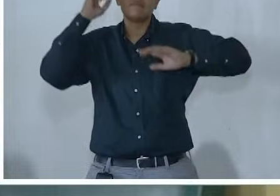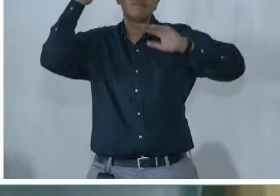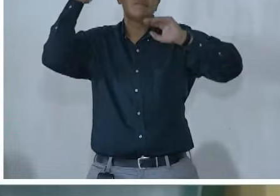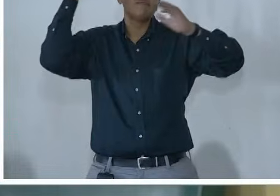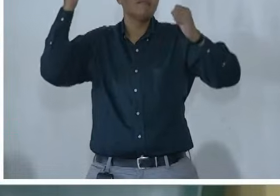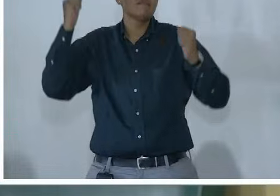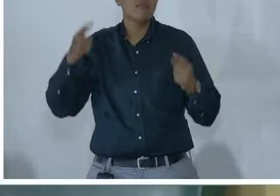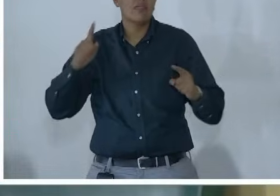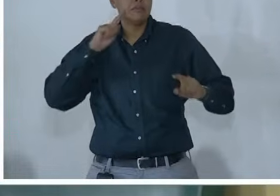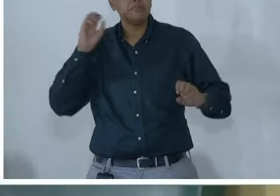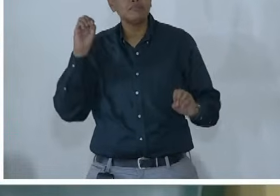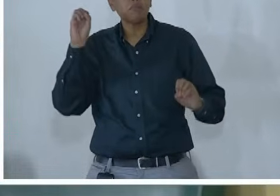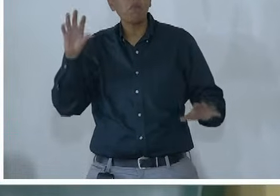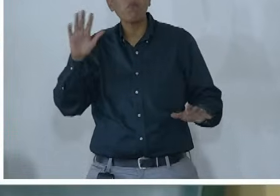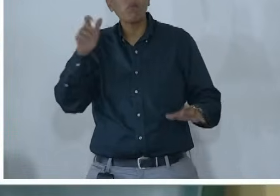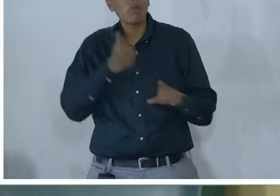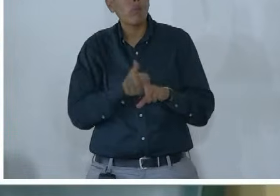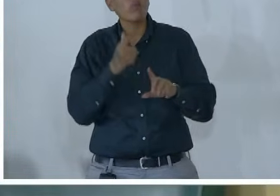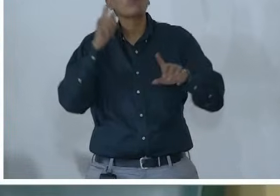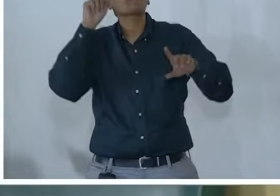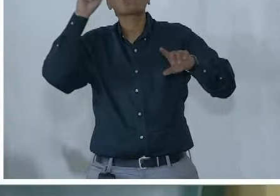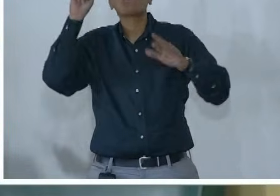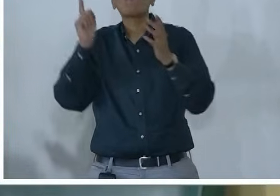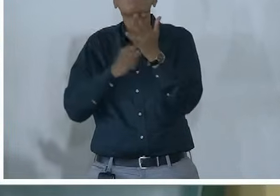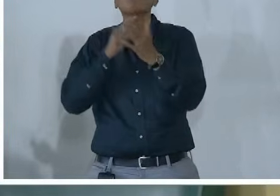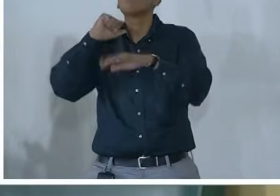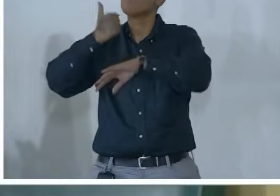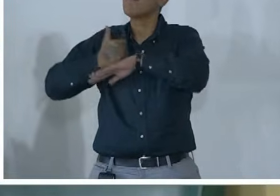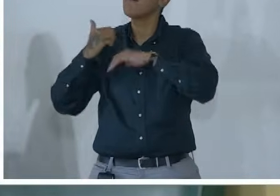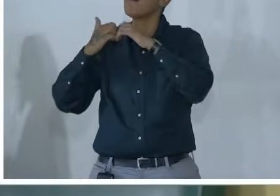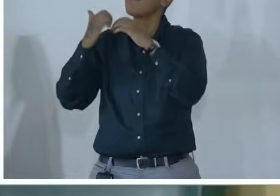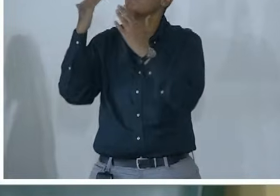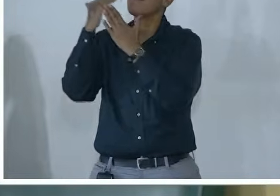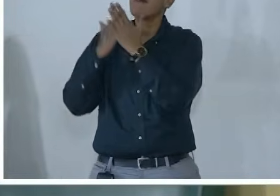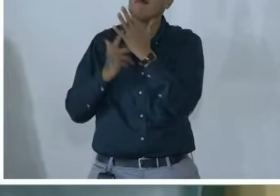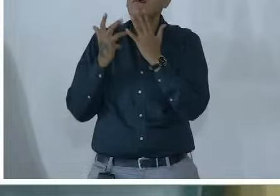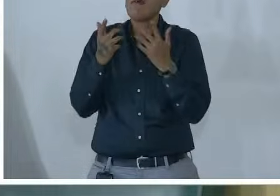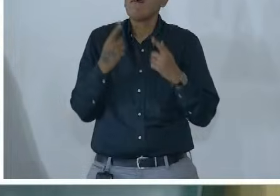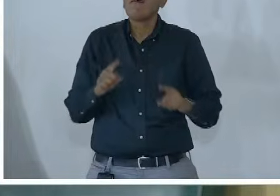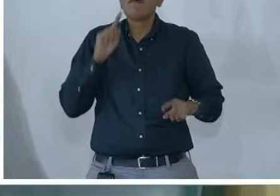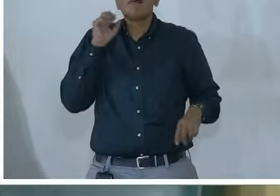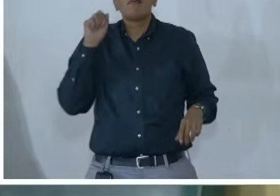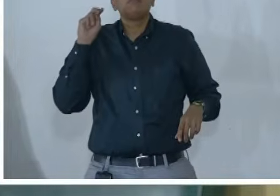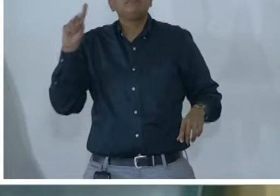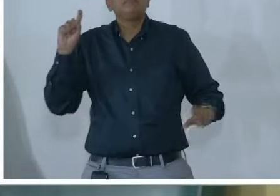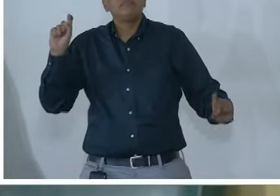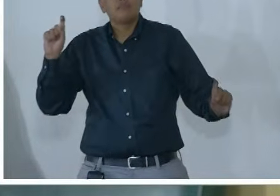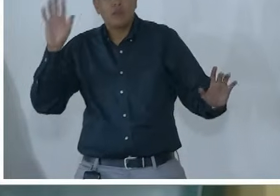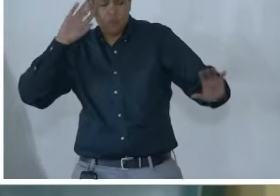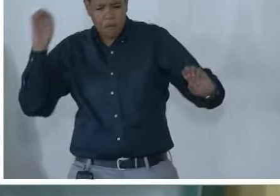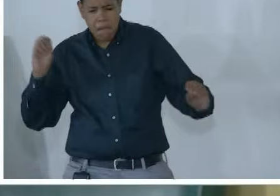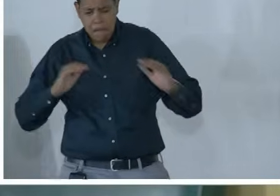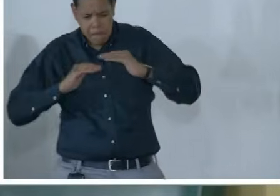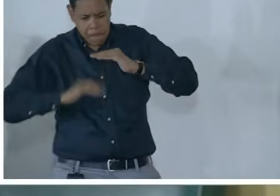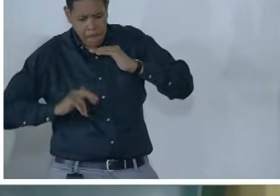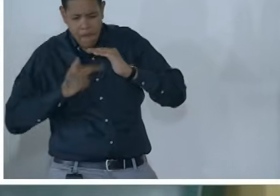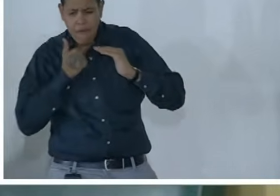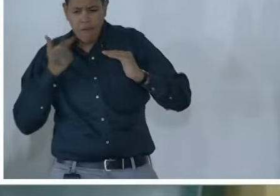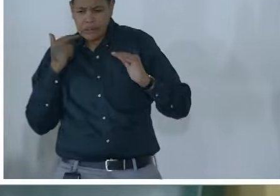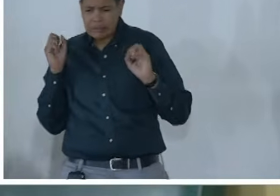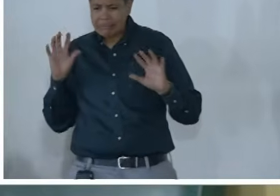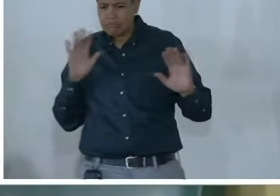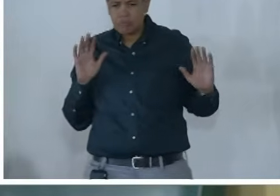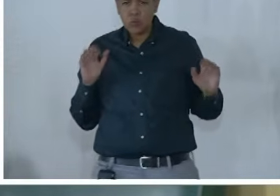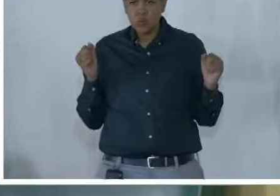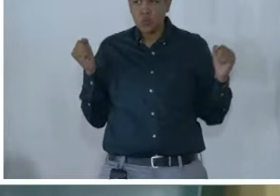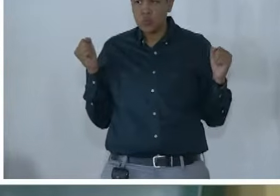they will face once they are listed. The sandbox will provide a low-risk setting